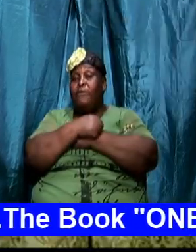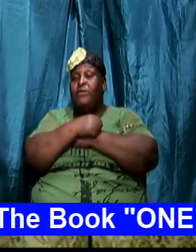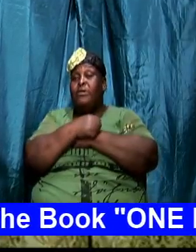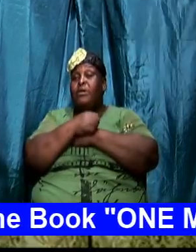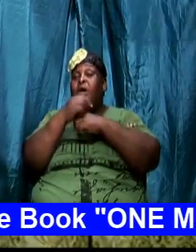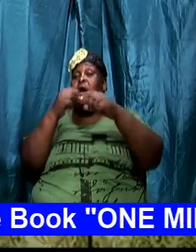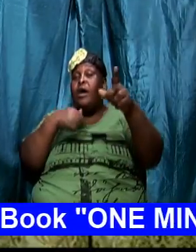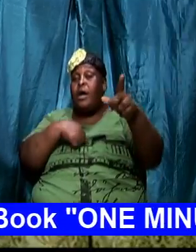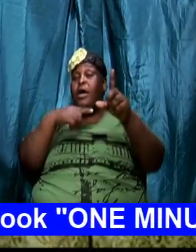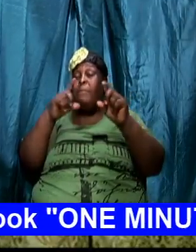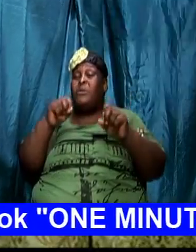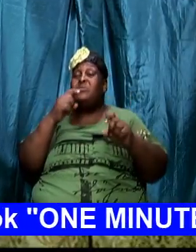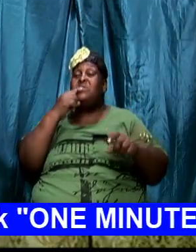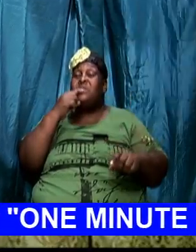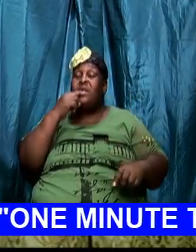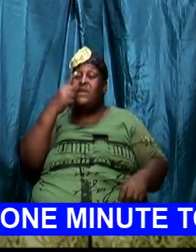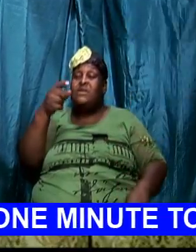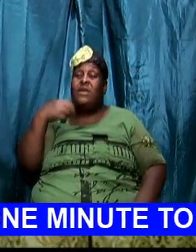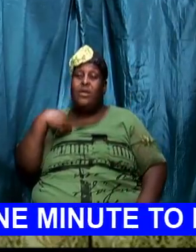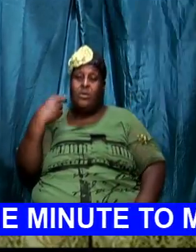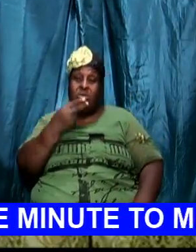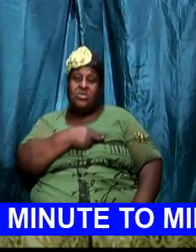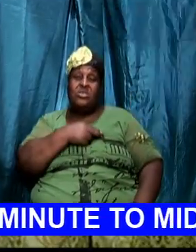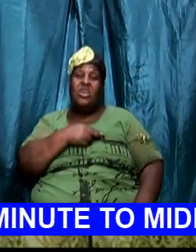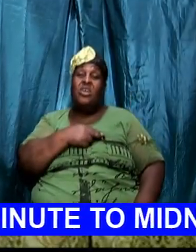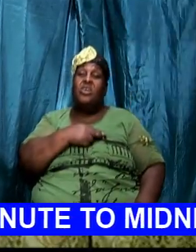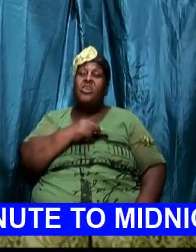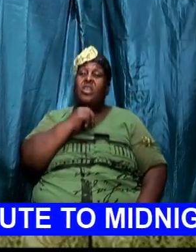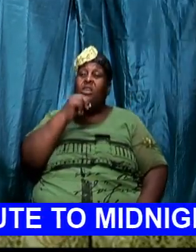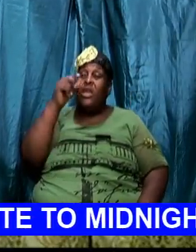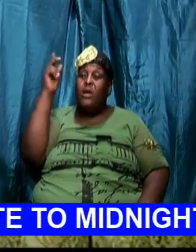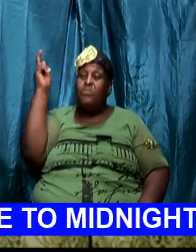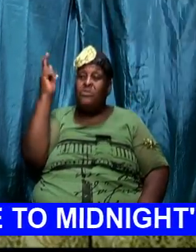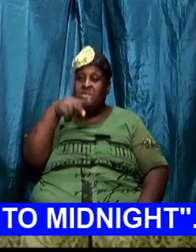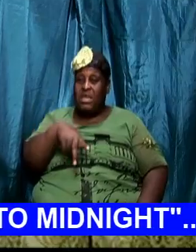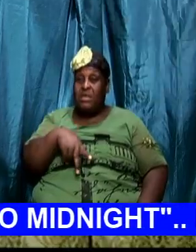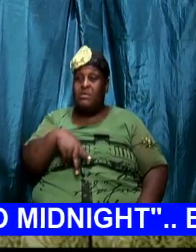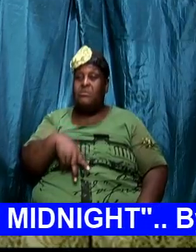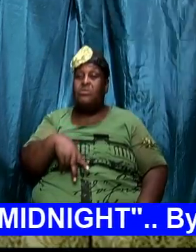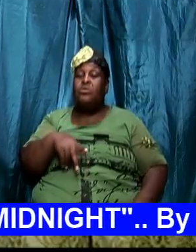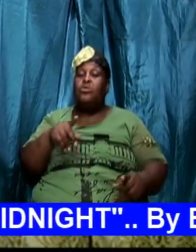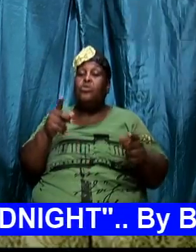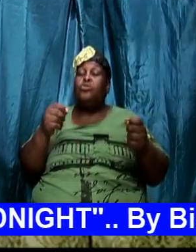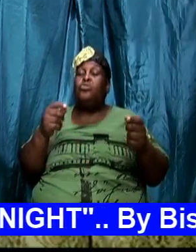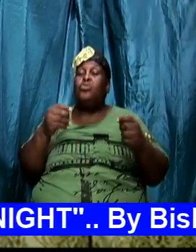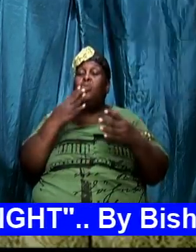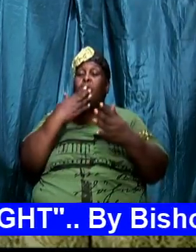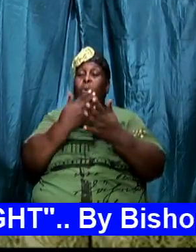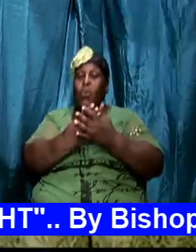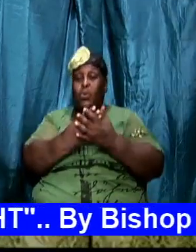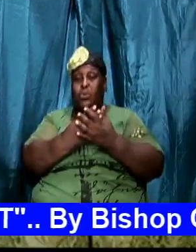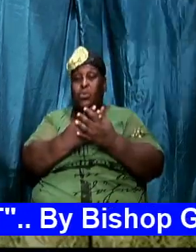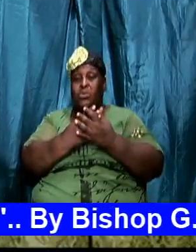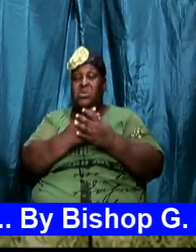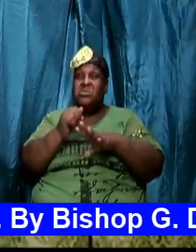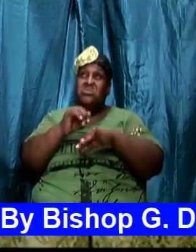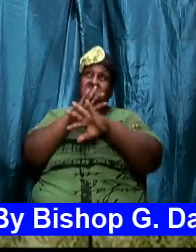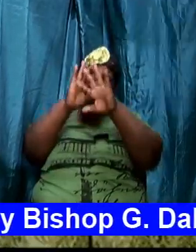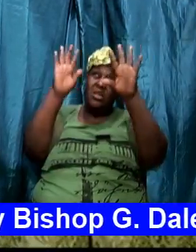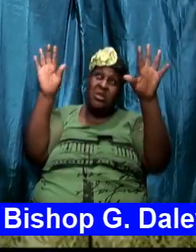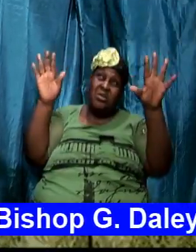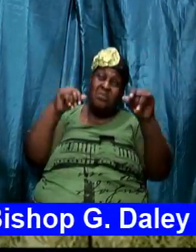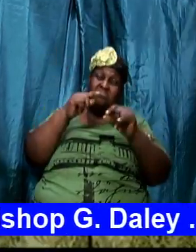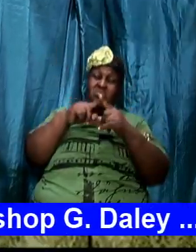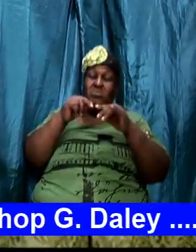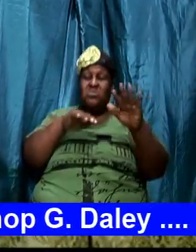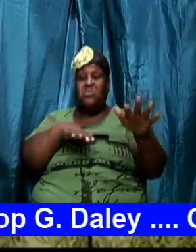not hide it, and I will not pretend that you are doing good when it is clear that we are walking